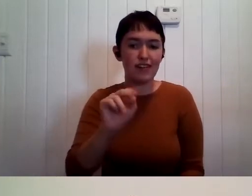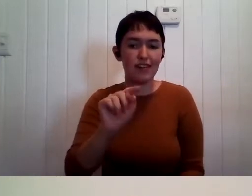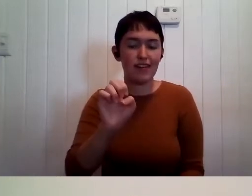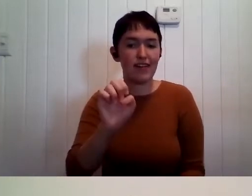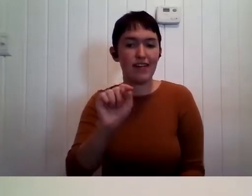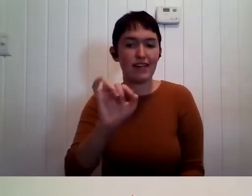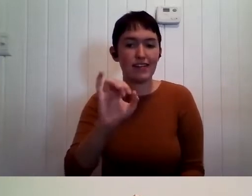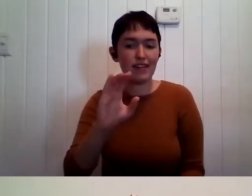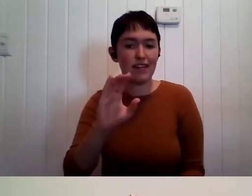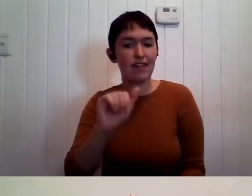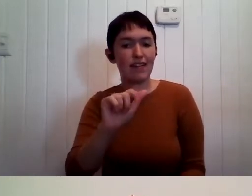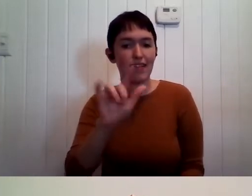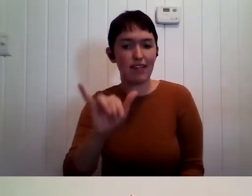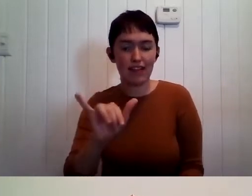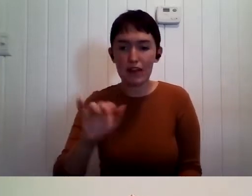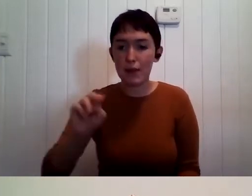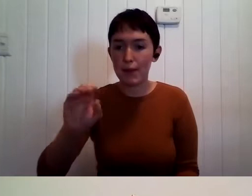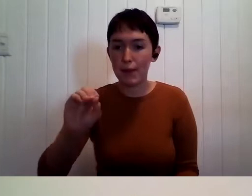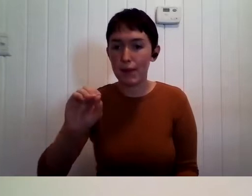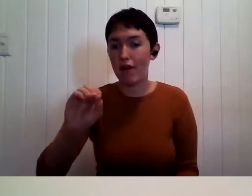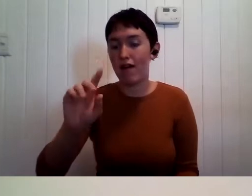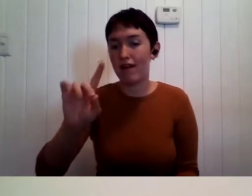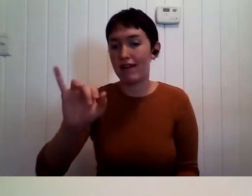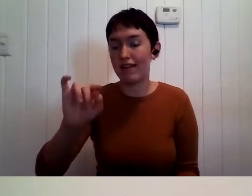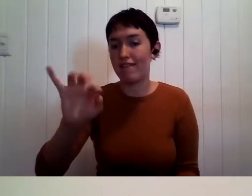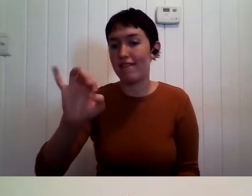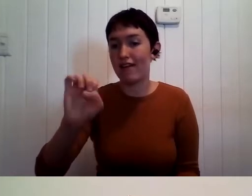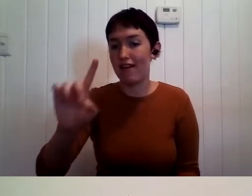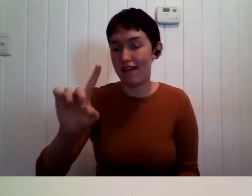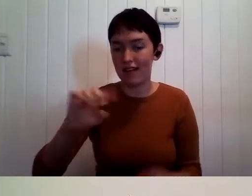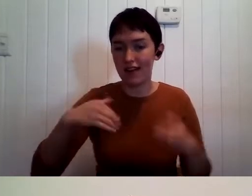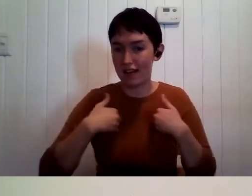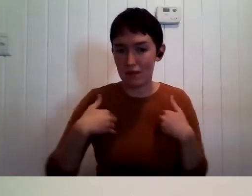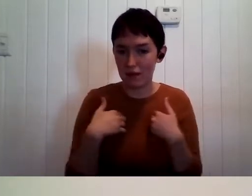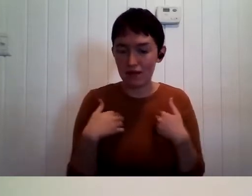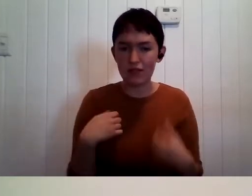We mainly work with, I think, human DNA.